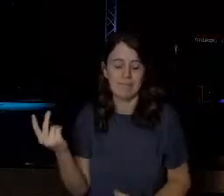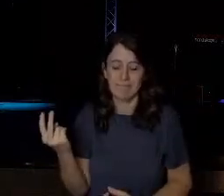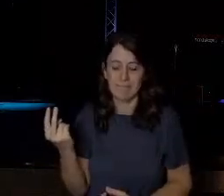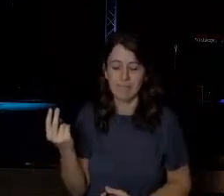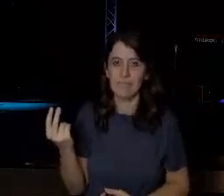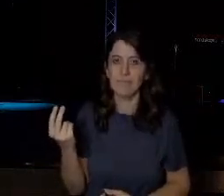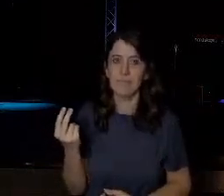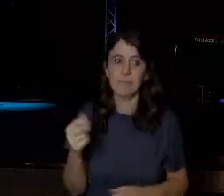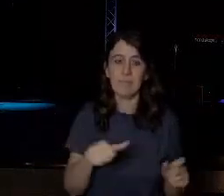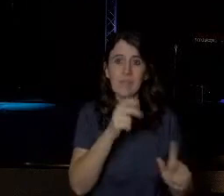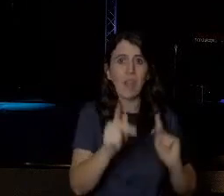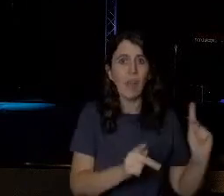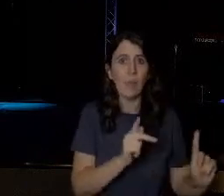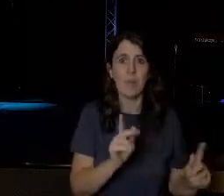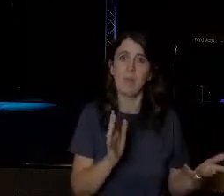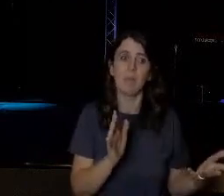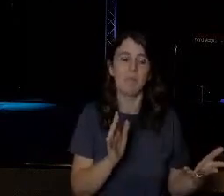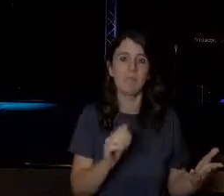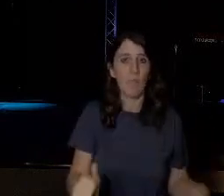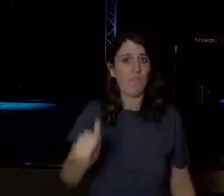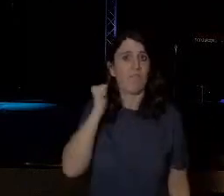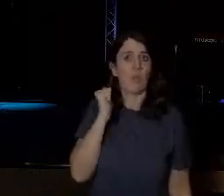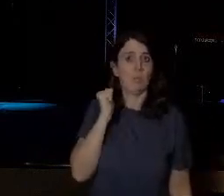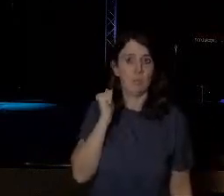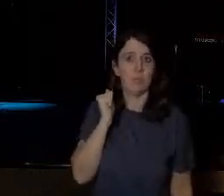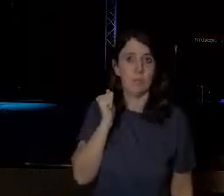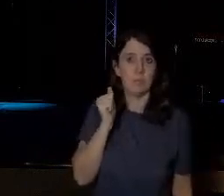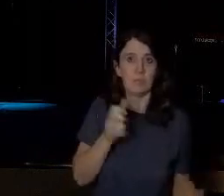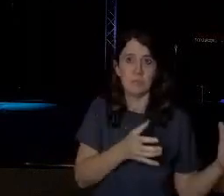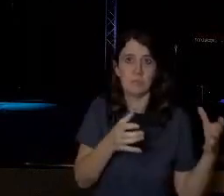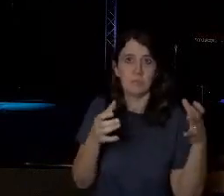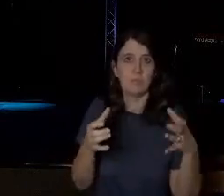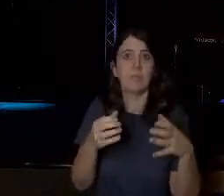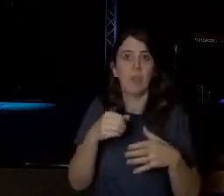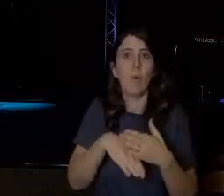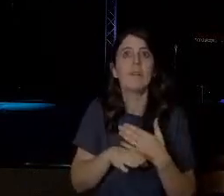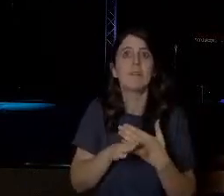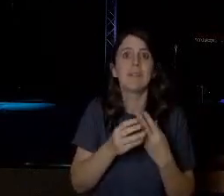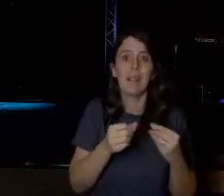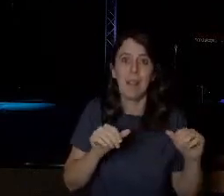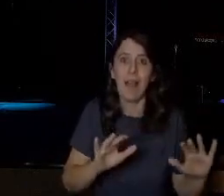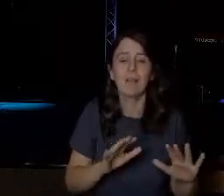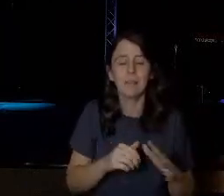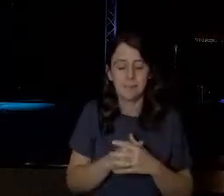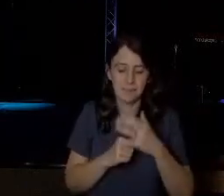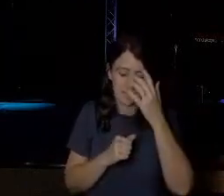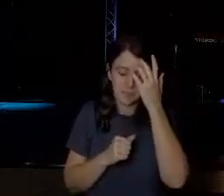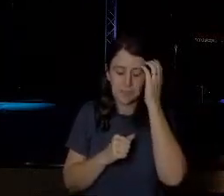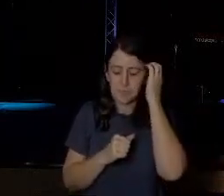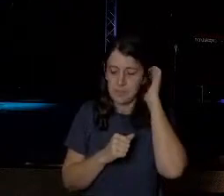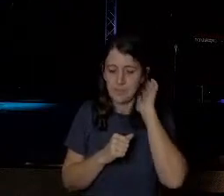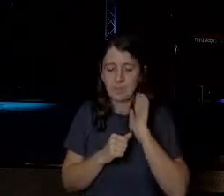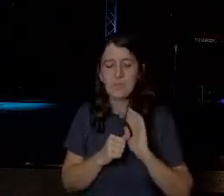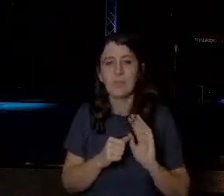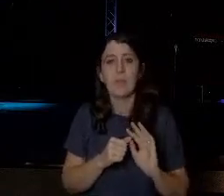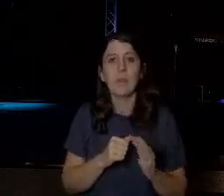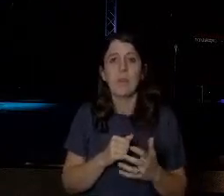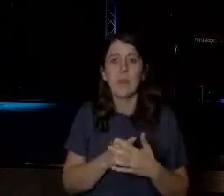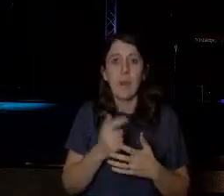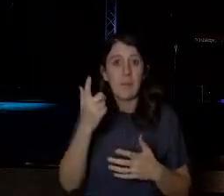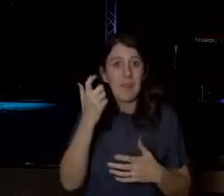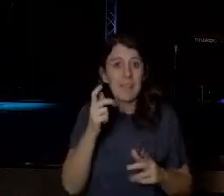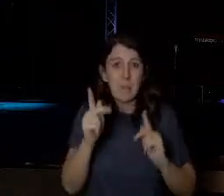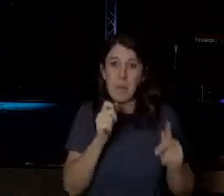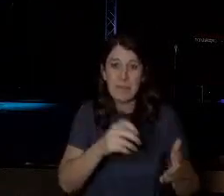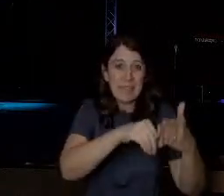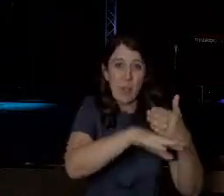of God were not going to go into the promised land. And to not go into the promised land was actually, it was an act of disobedience to